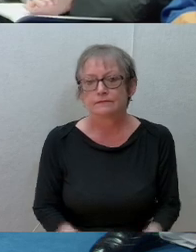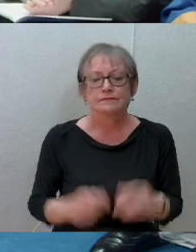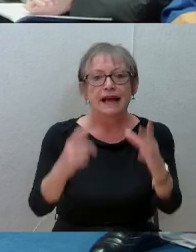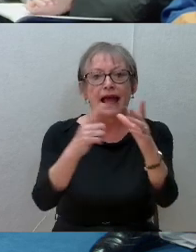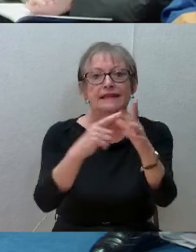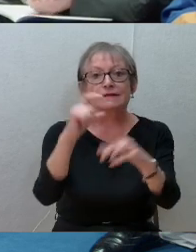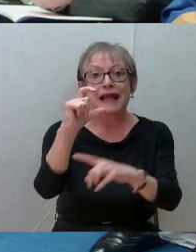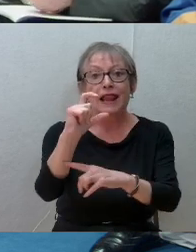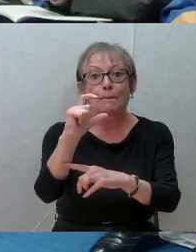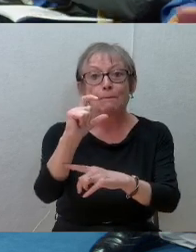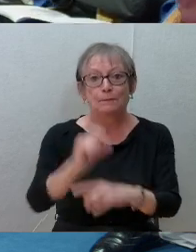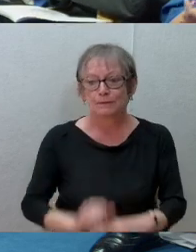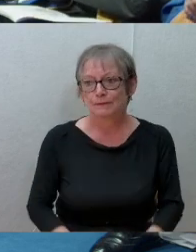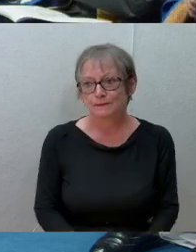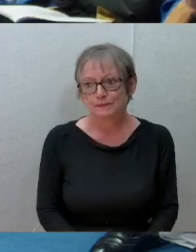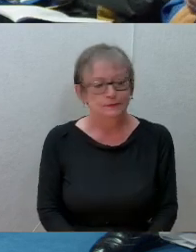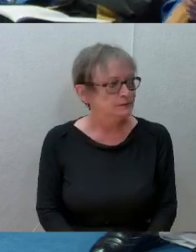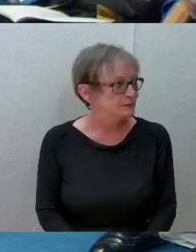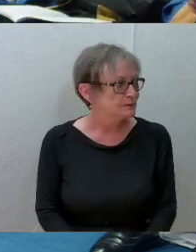Aidan Callan.